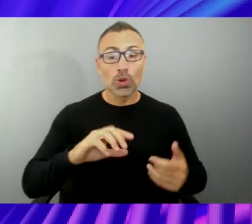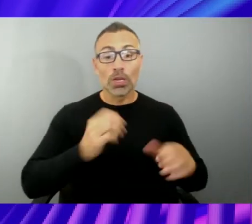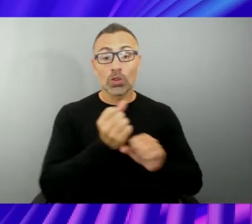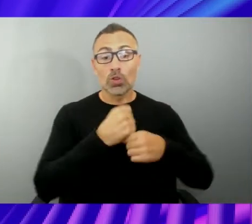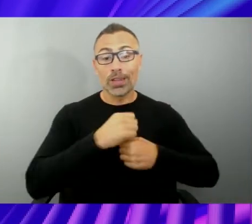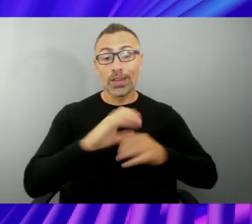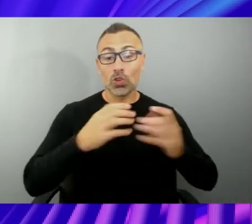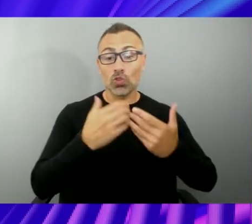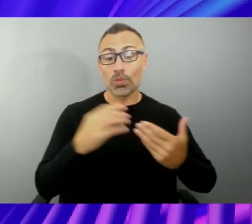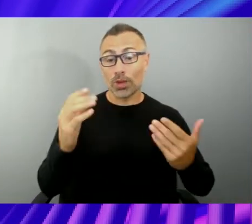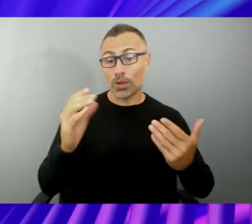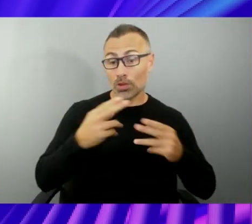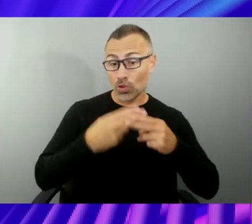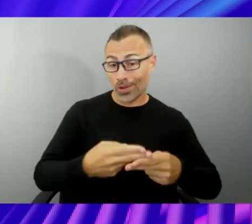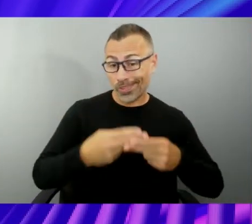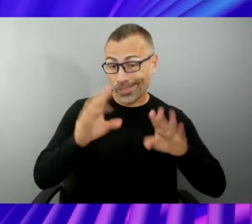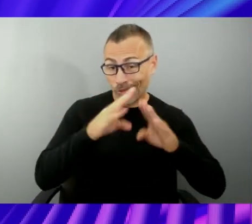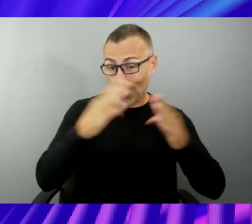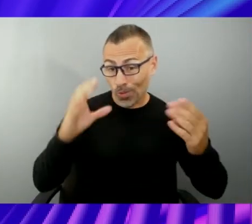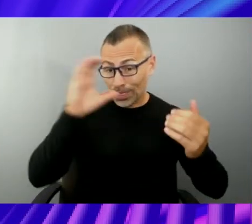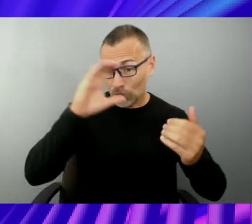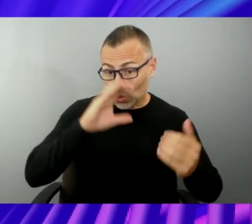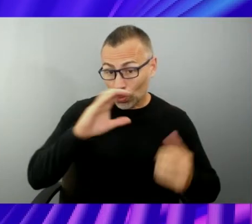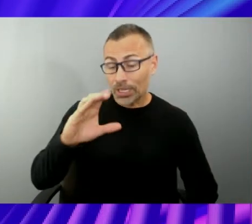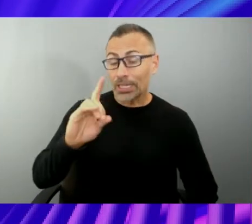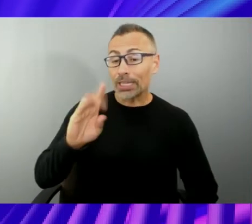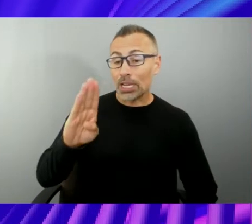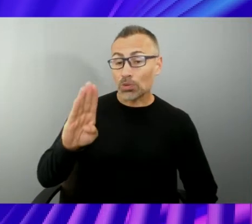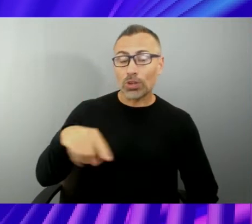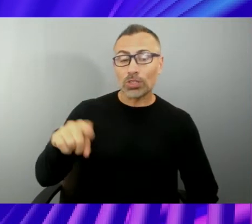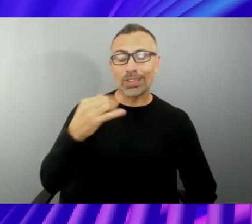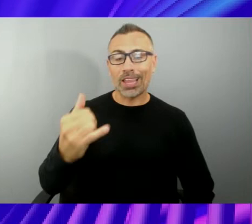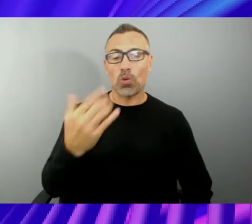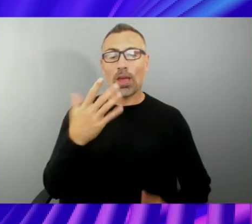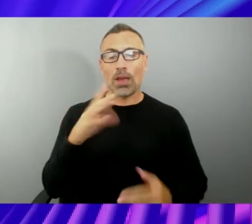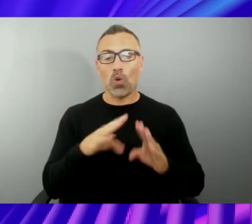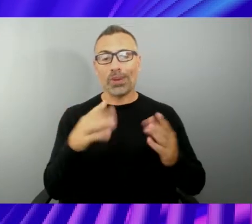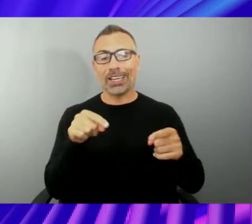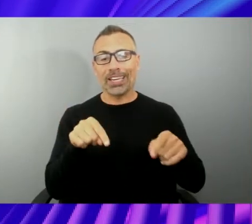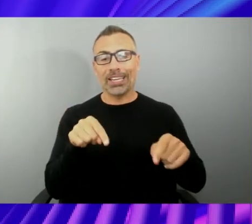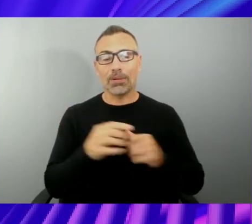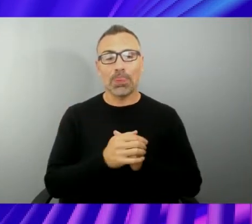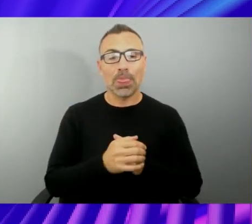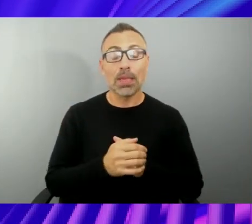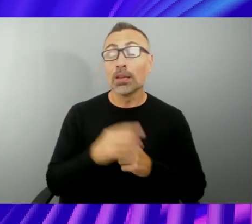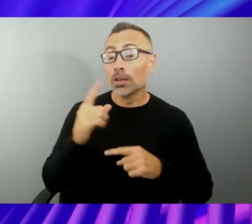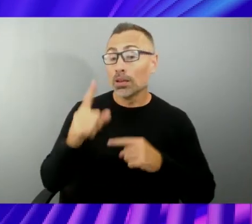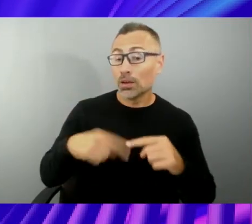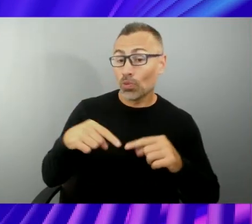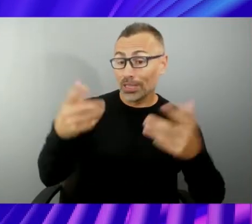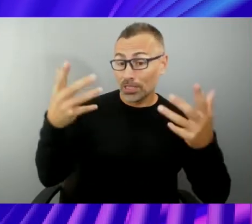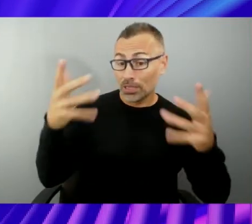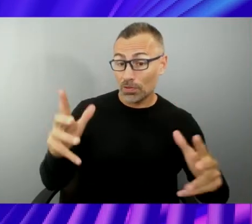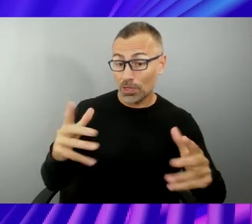reason we are putting as a open here. And the next thing is once this is all done,